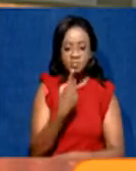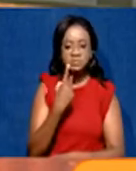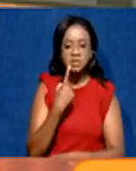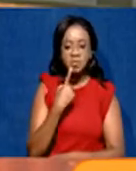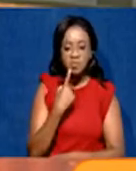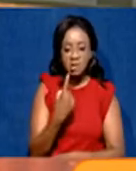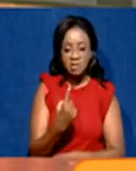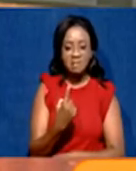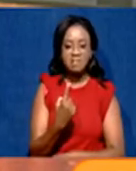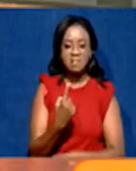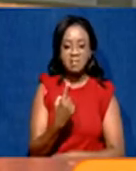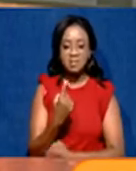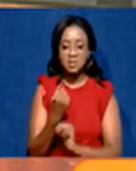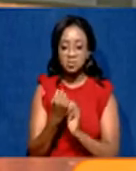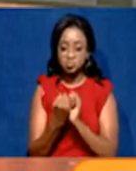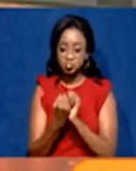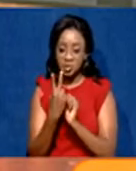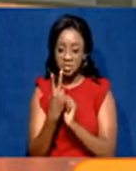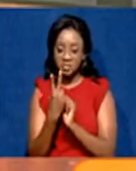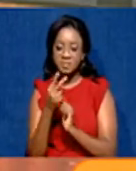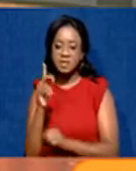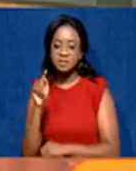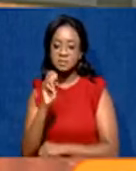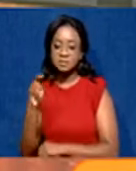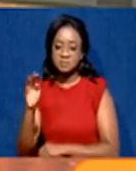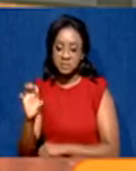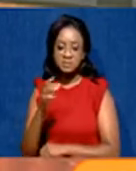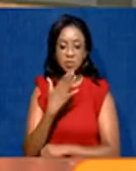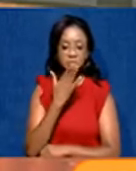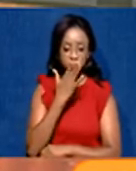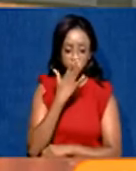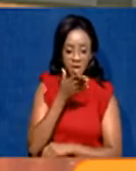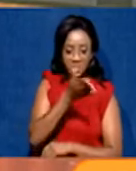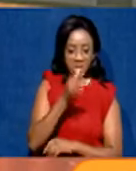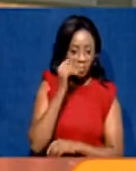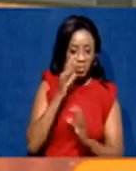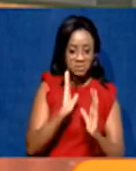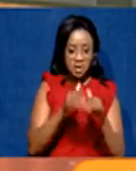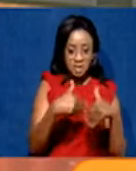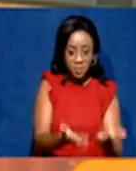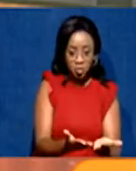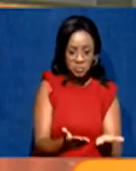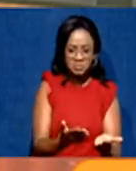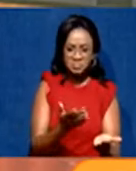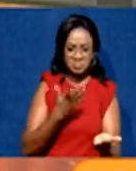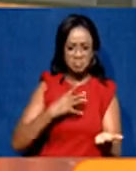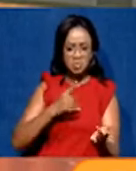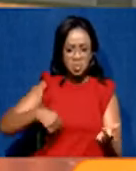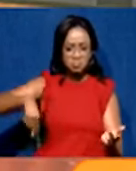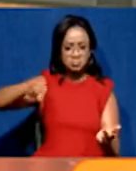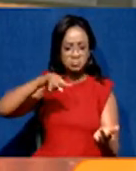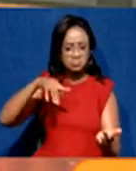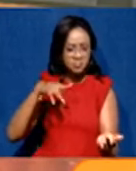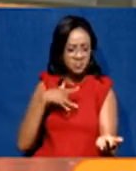1,112 tons of contaminated sugar at the port of Mombasa, triggering panic among consumers